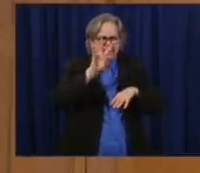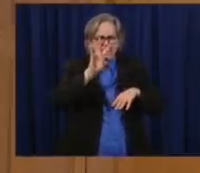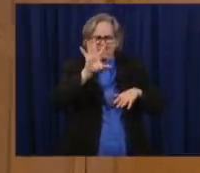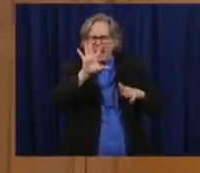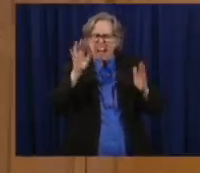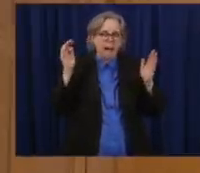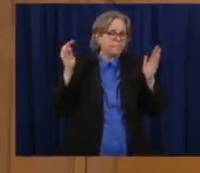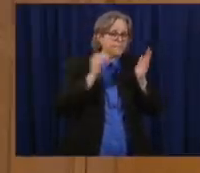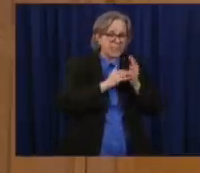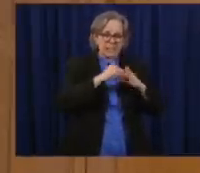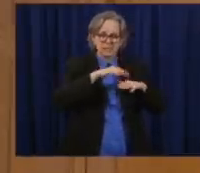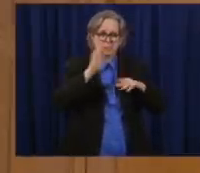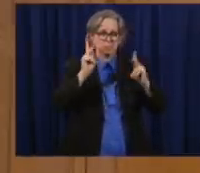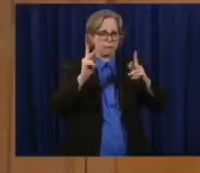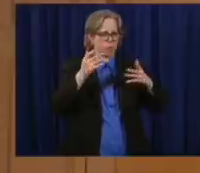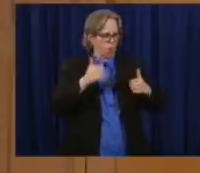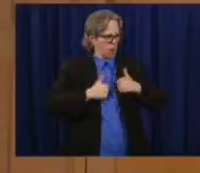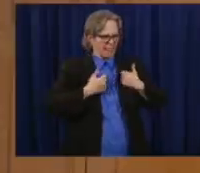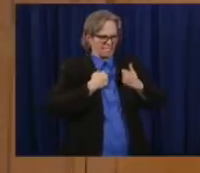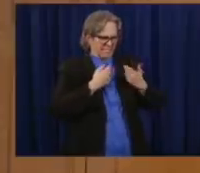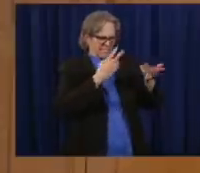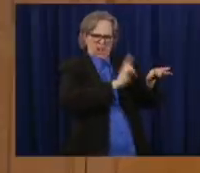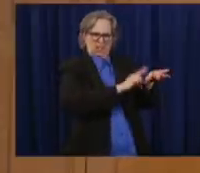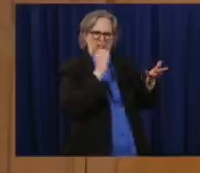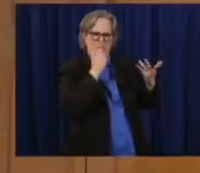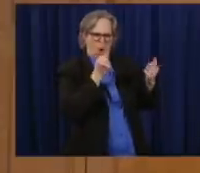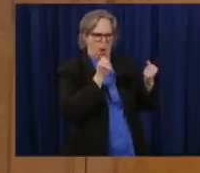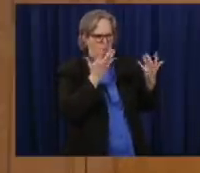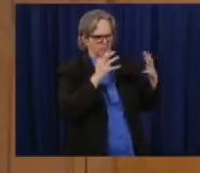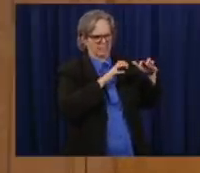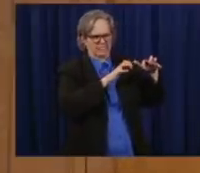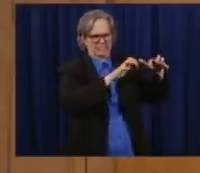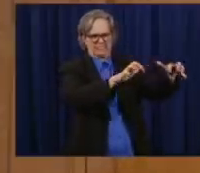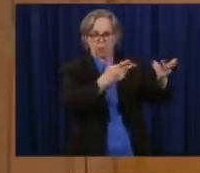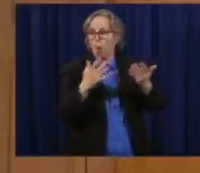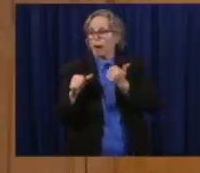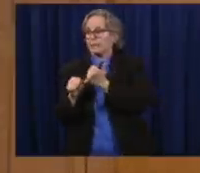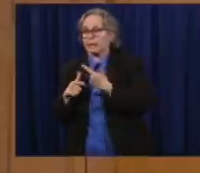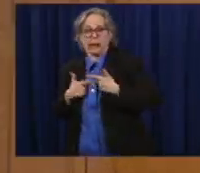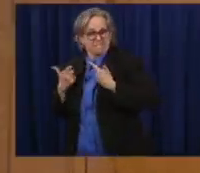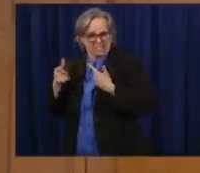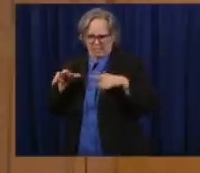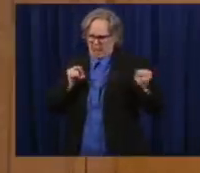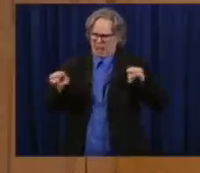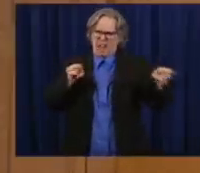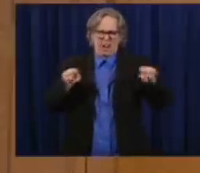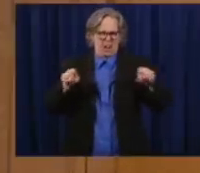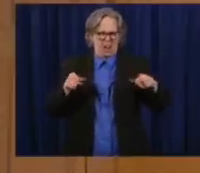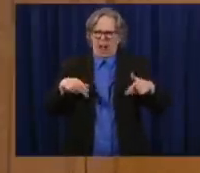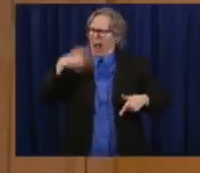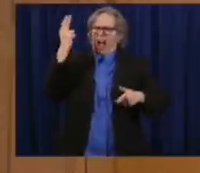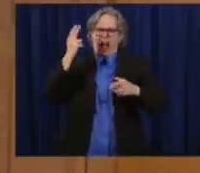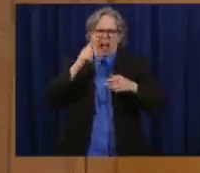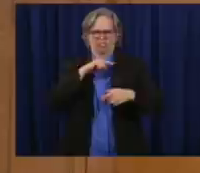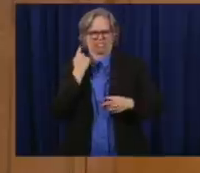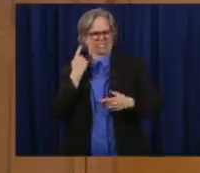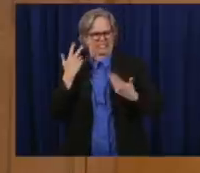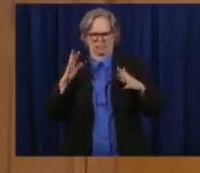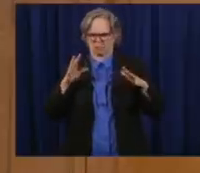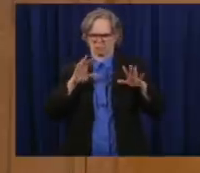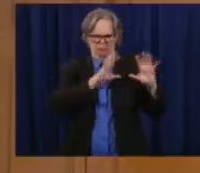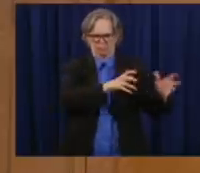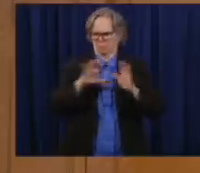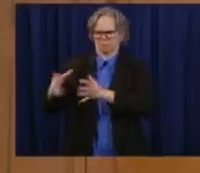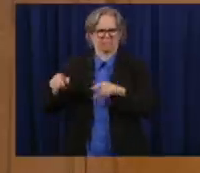living. Just alone. So just that high-risk population, if you think of it that way, there are and I'll give